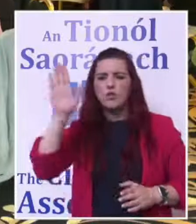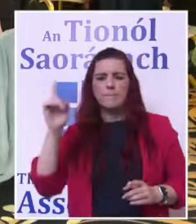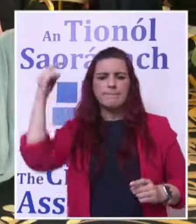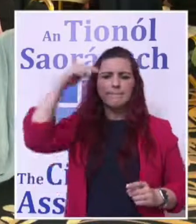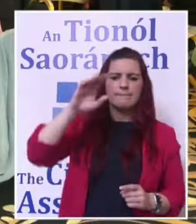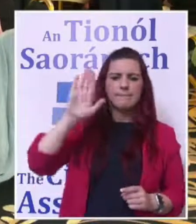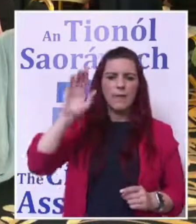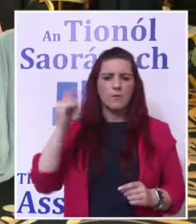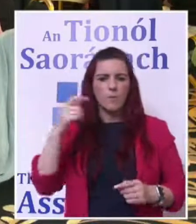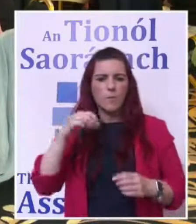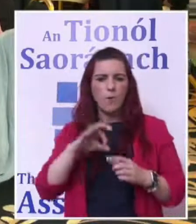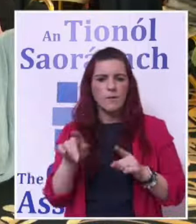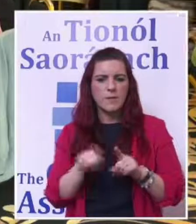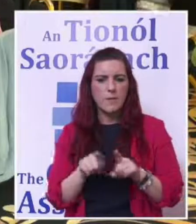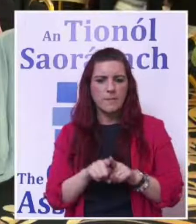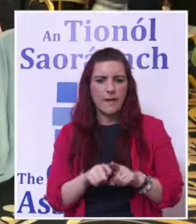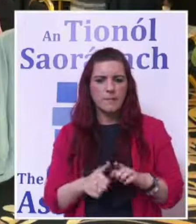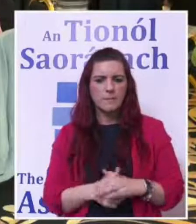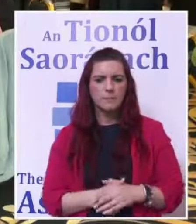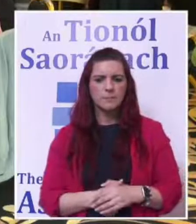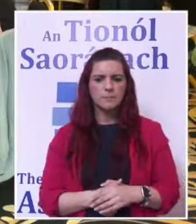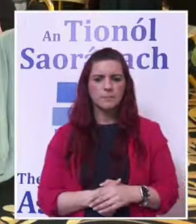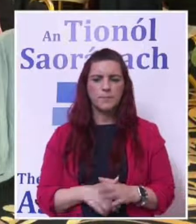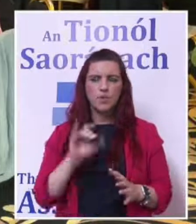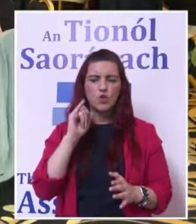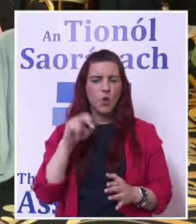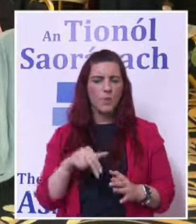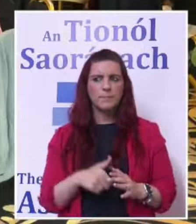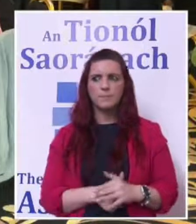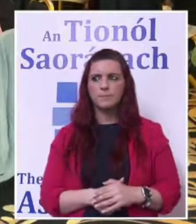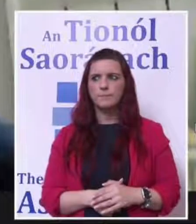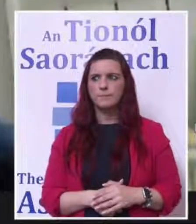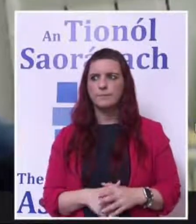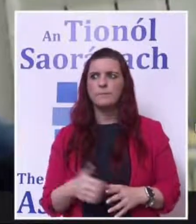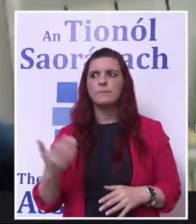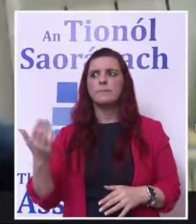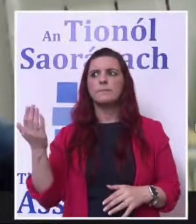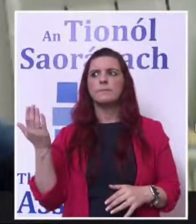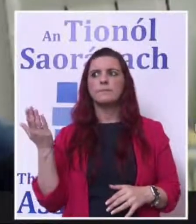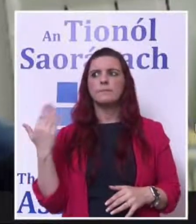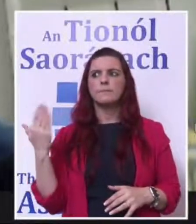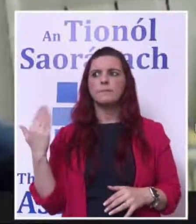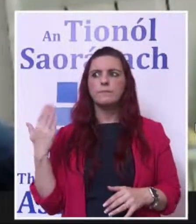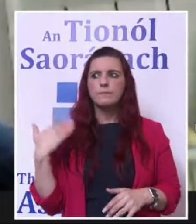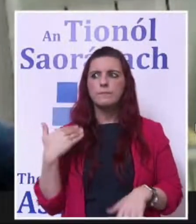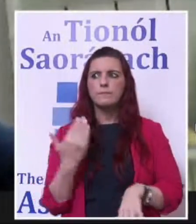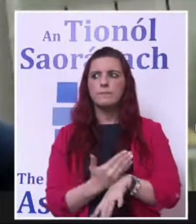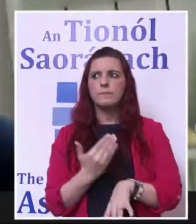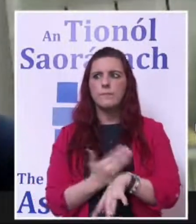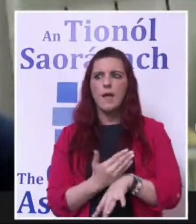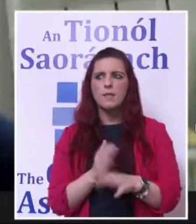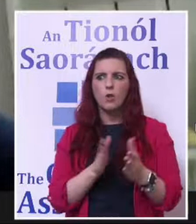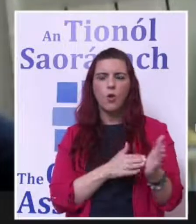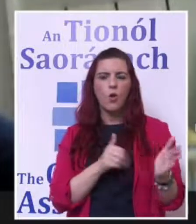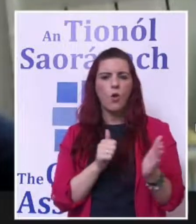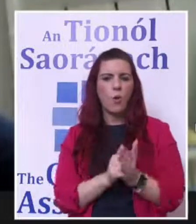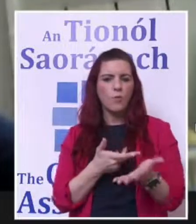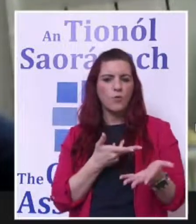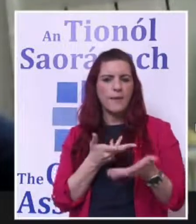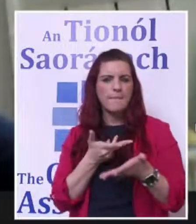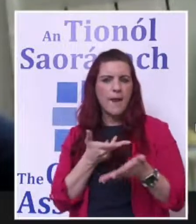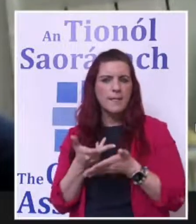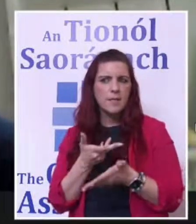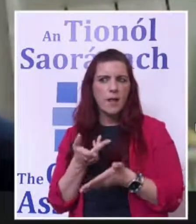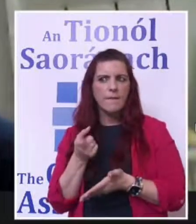well, just on economic development. In a previous role, I was a corporate advisor